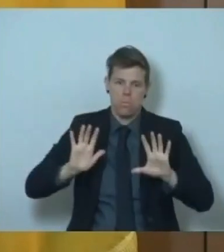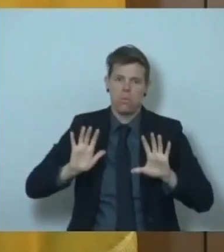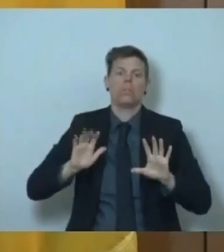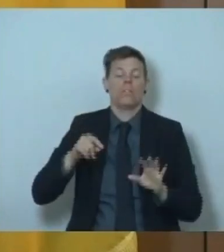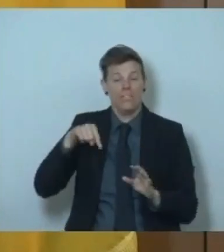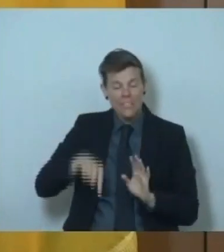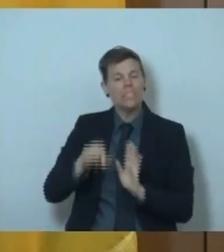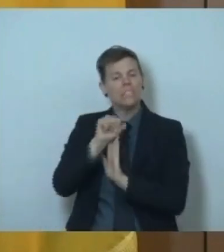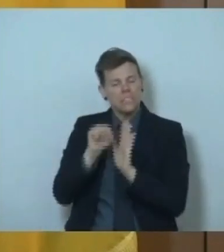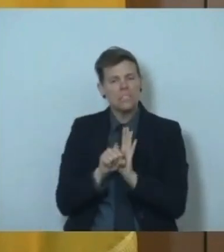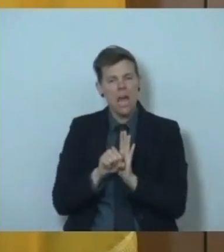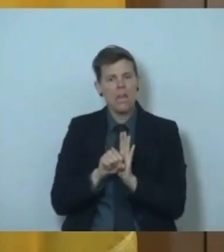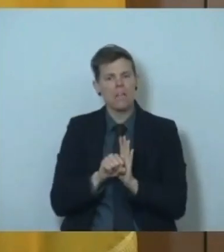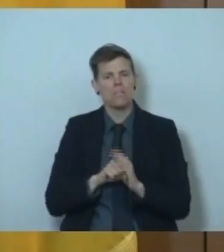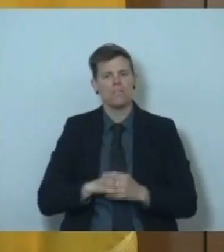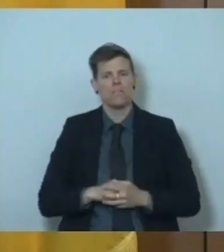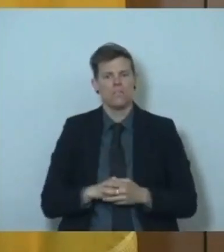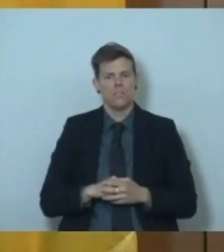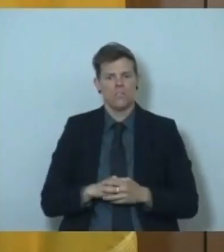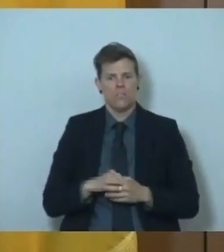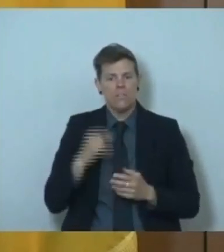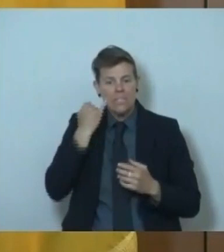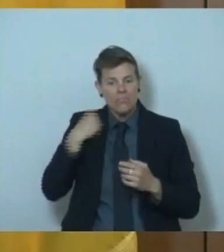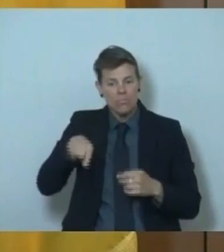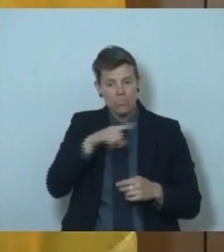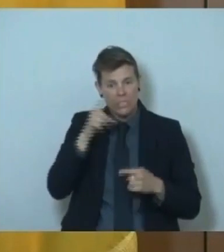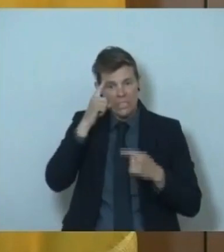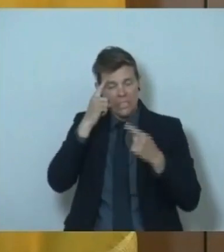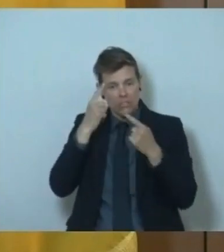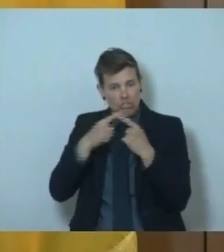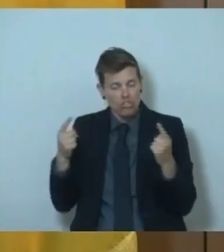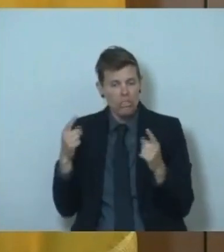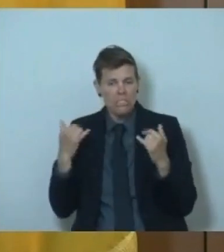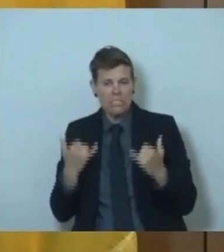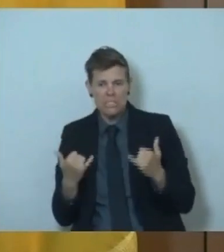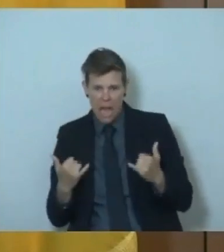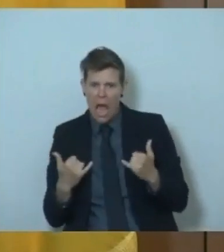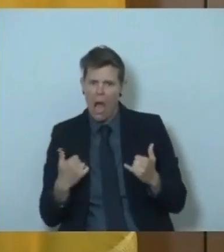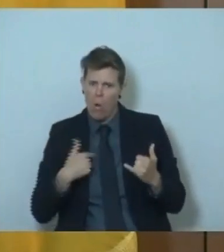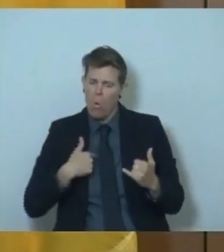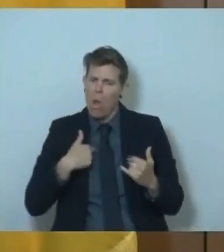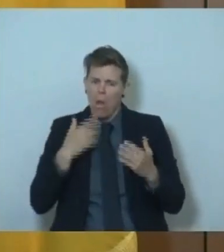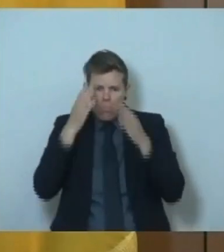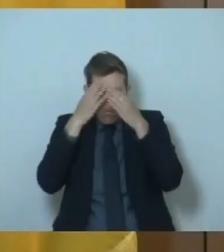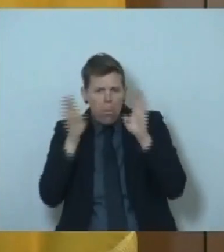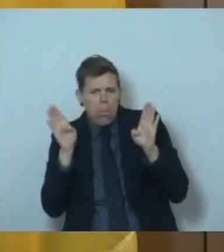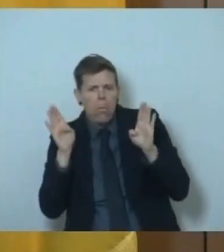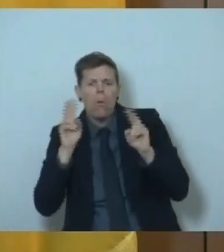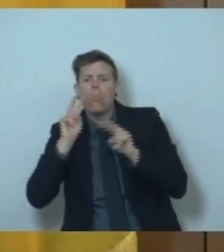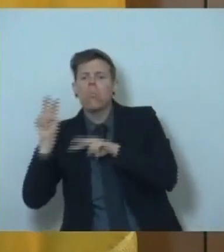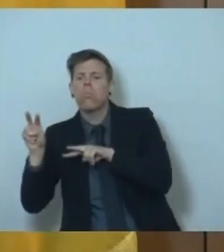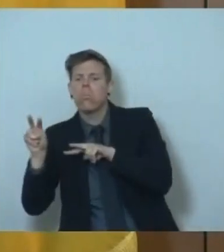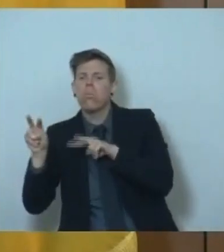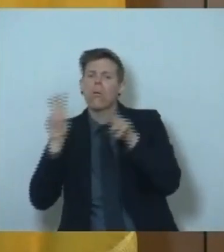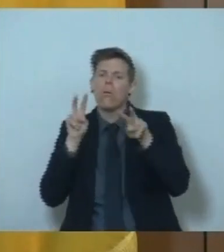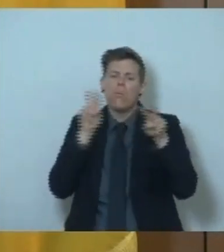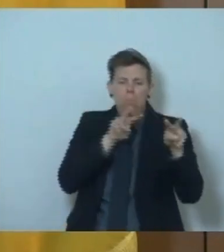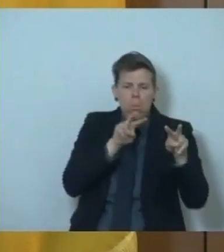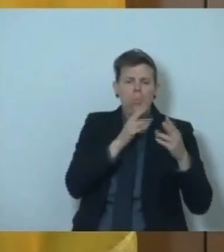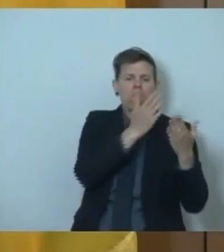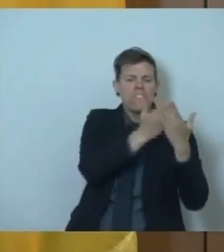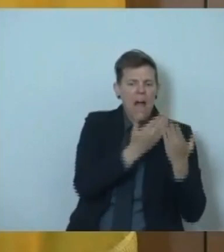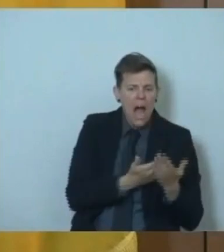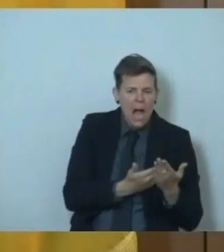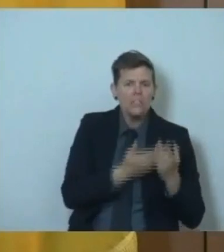is willing to look at the facts and to look at the science, to have trust in their elected leaders, and to know that you should expect